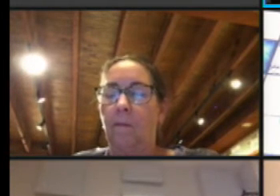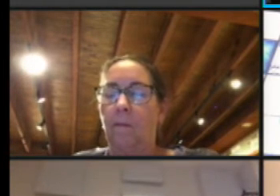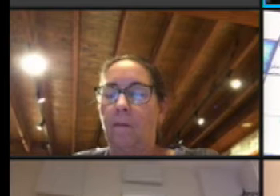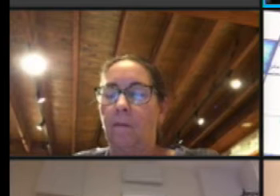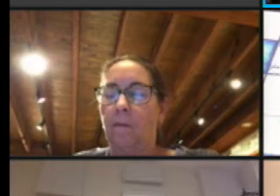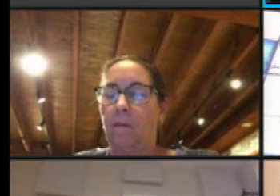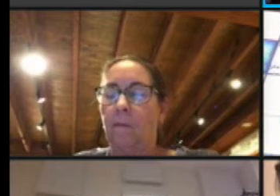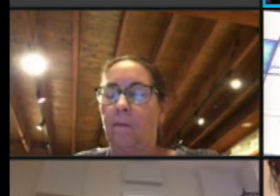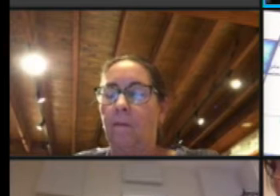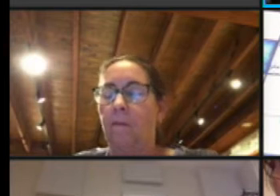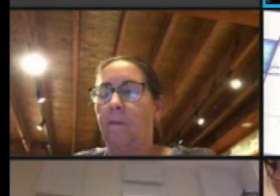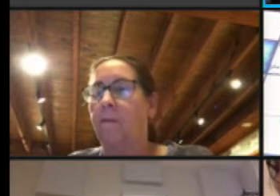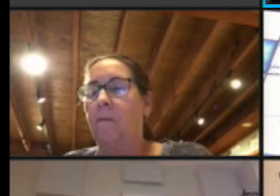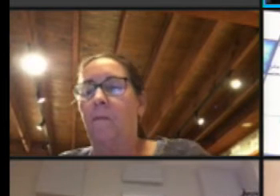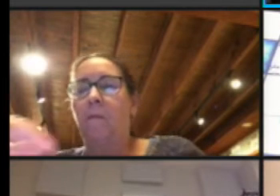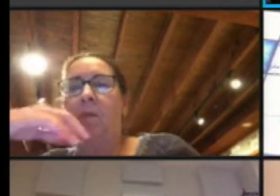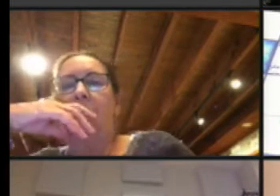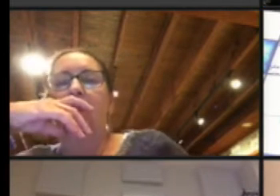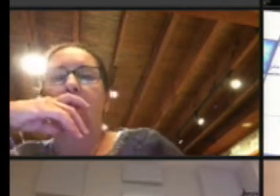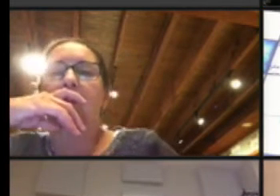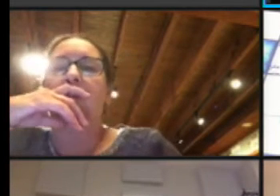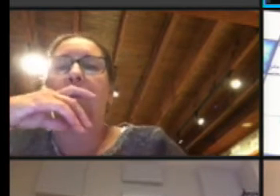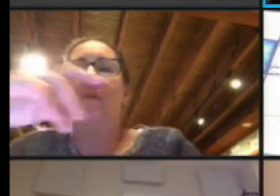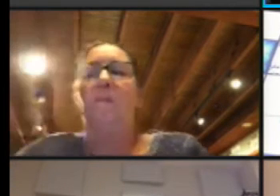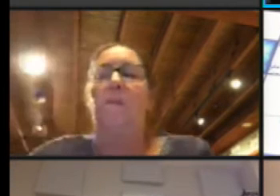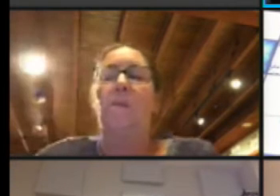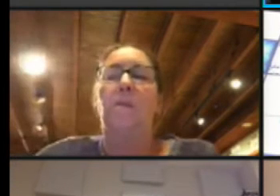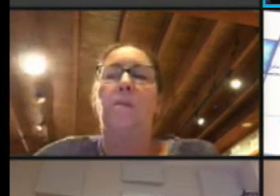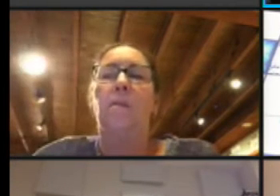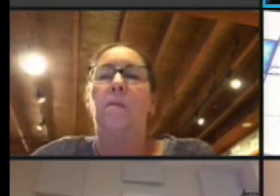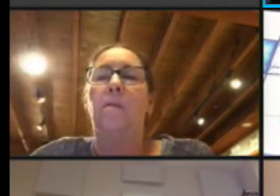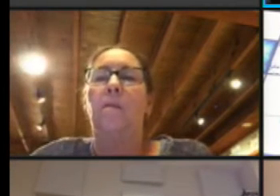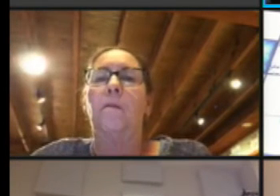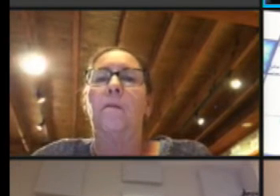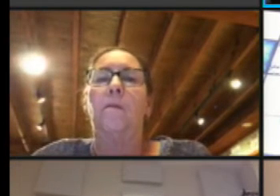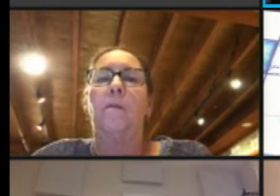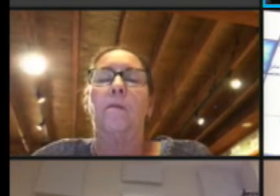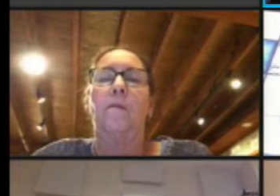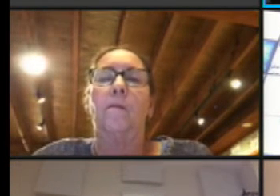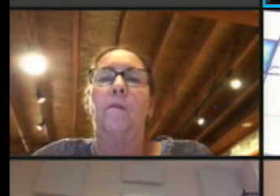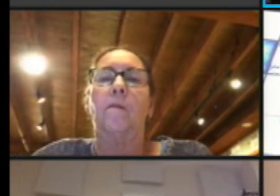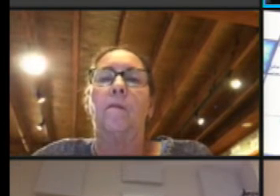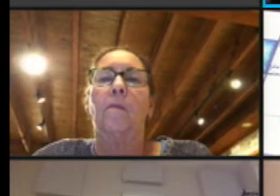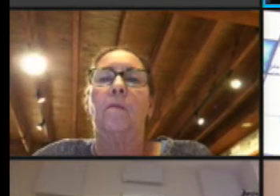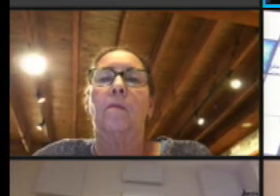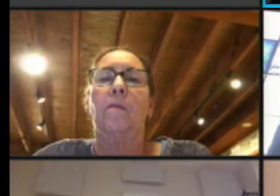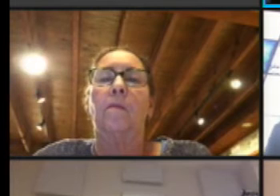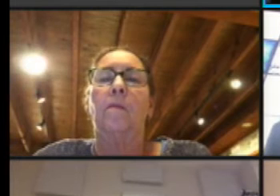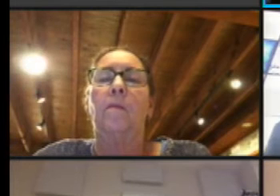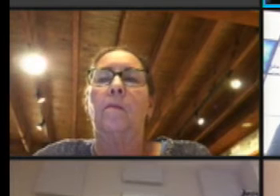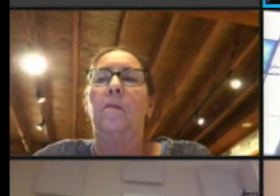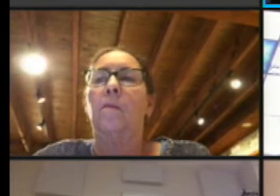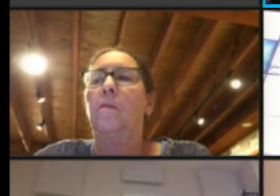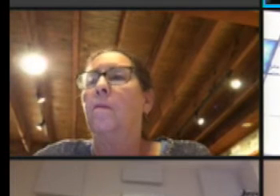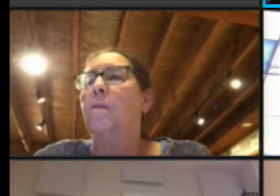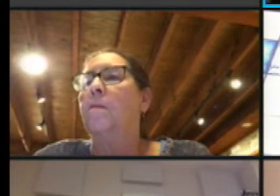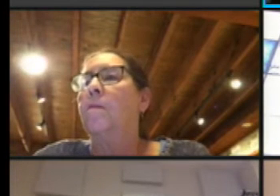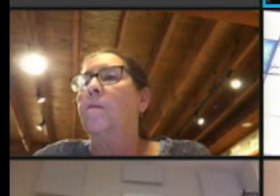to fill the seat of the late, the great, the legend, City Director Irma